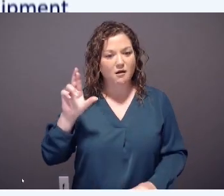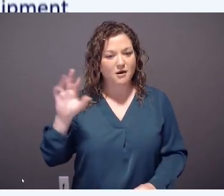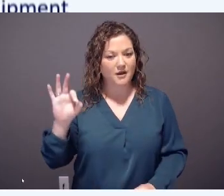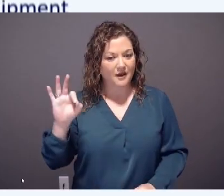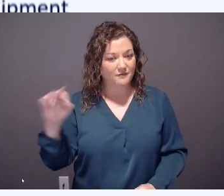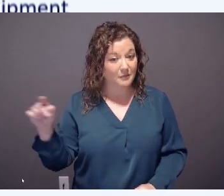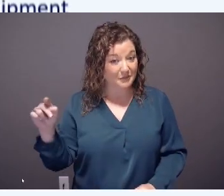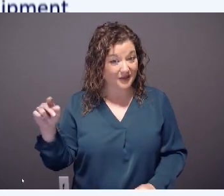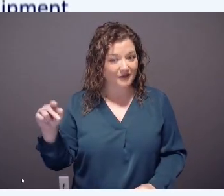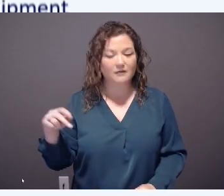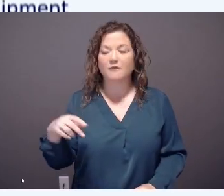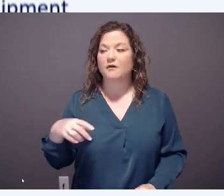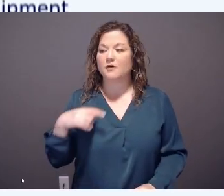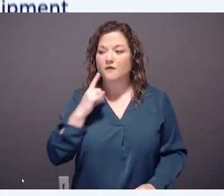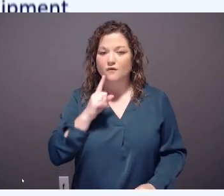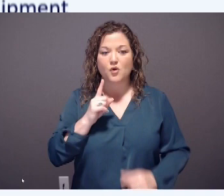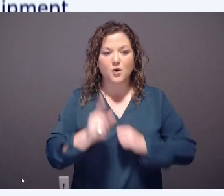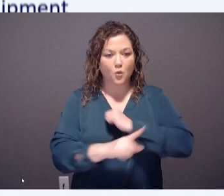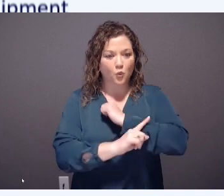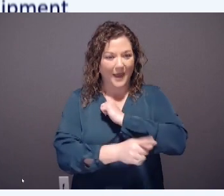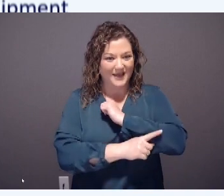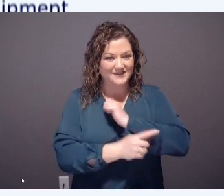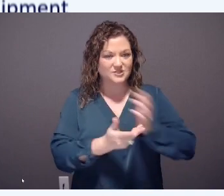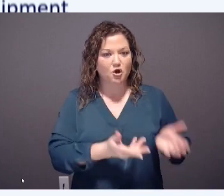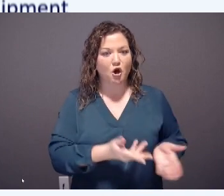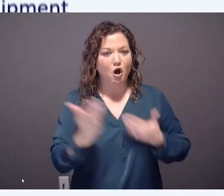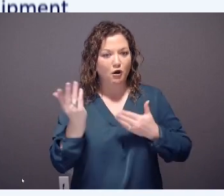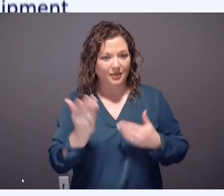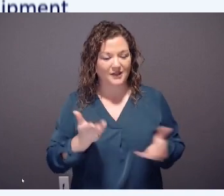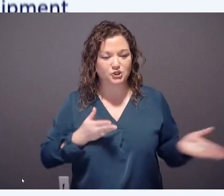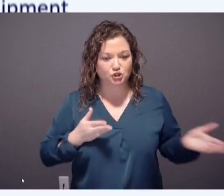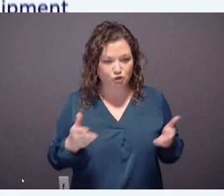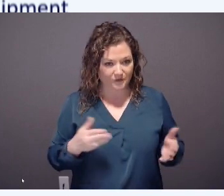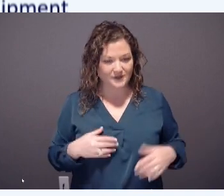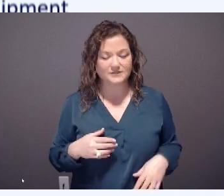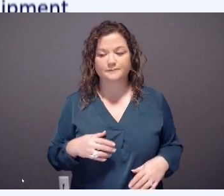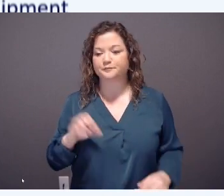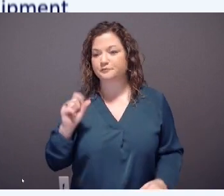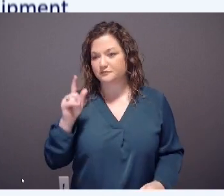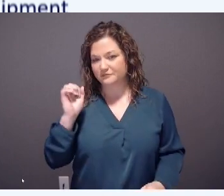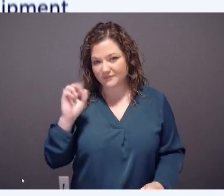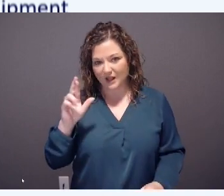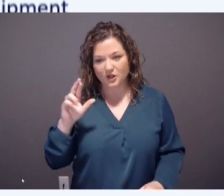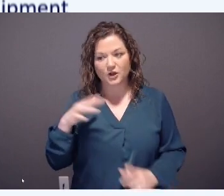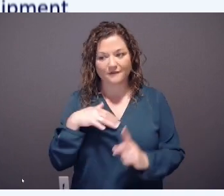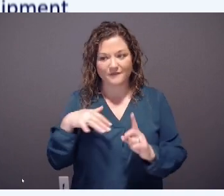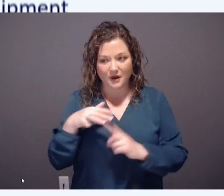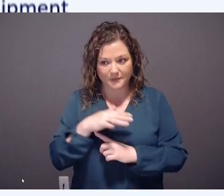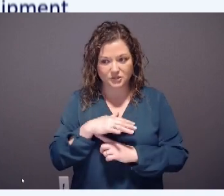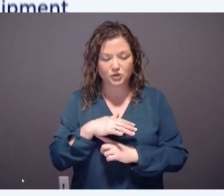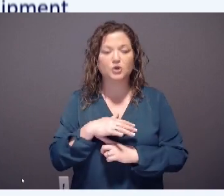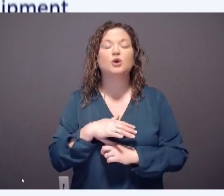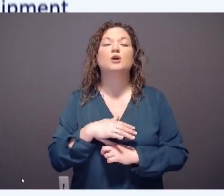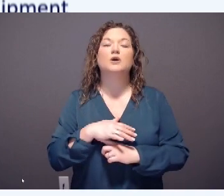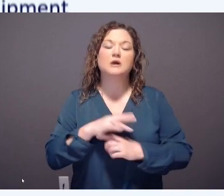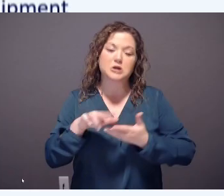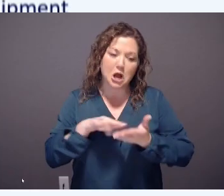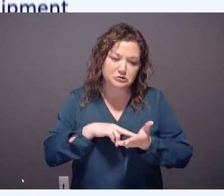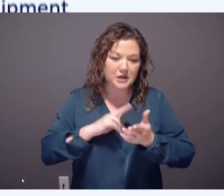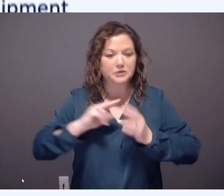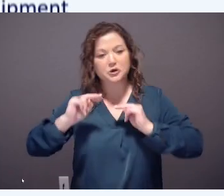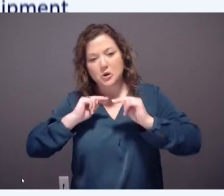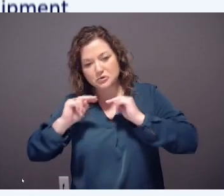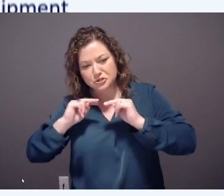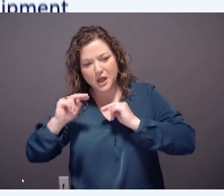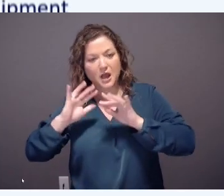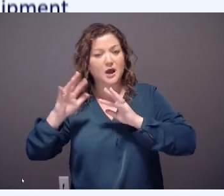for waste hauling services. So Stella Environmental was the top vendor. We went to contract negotiations, and during that process,